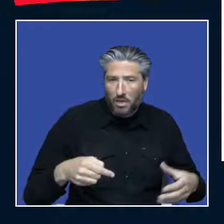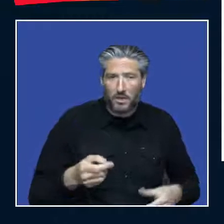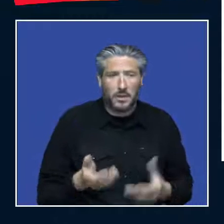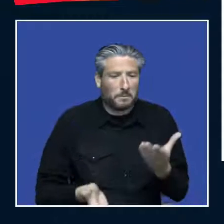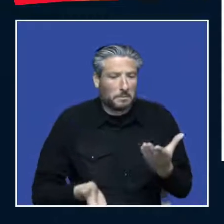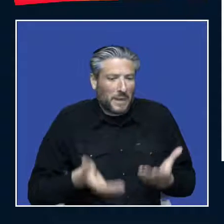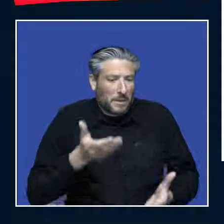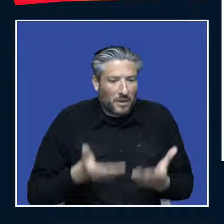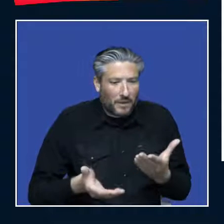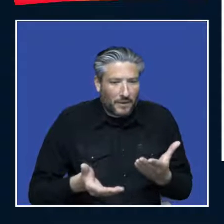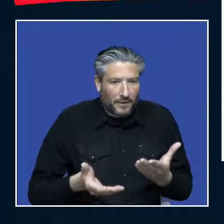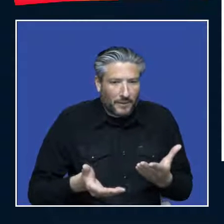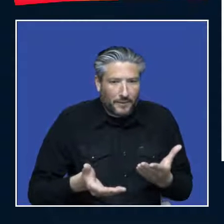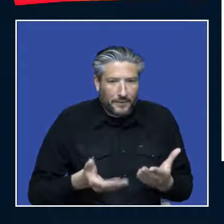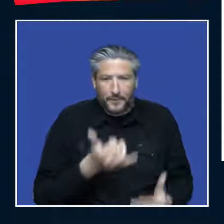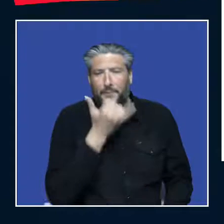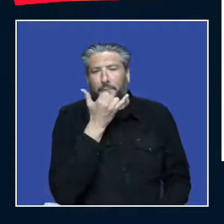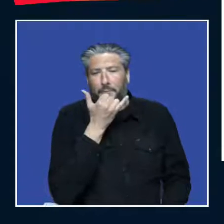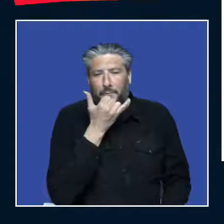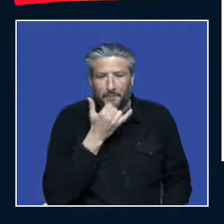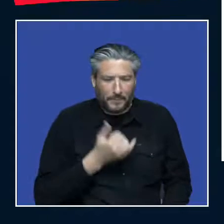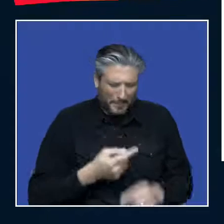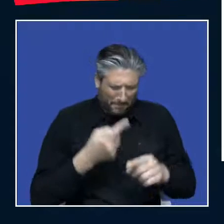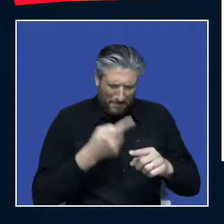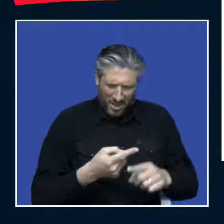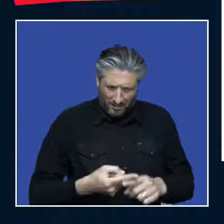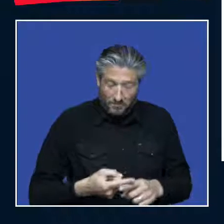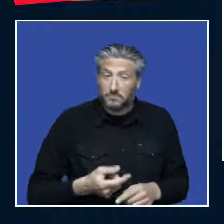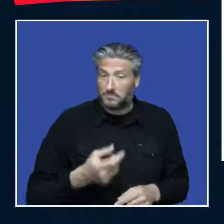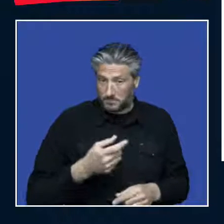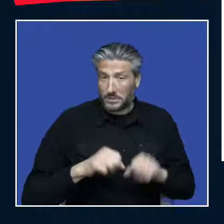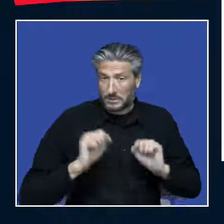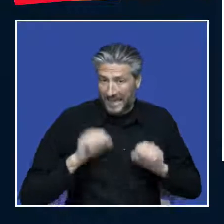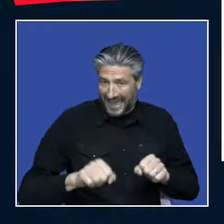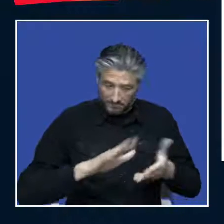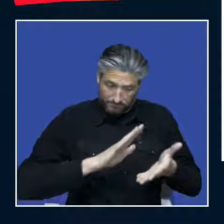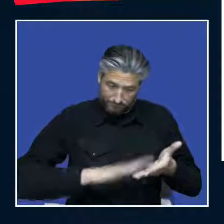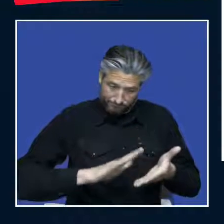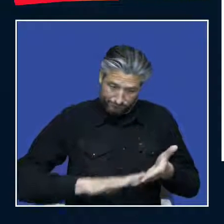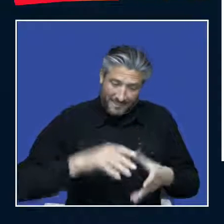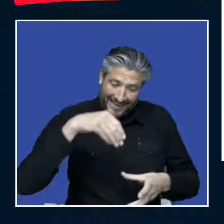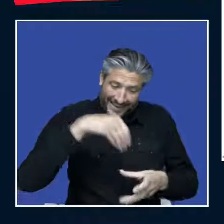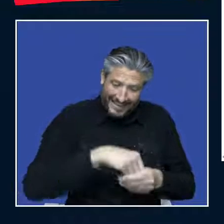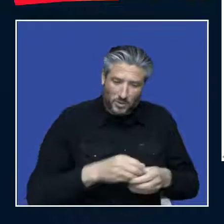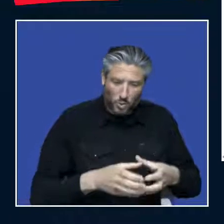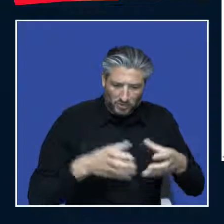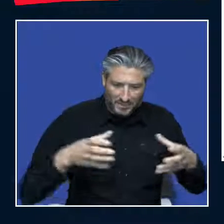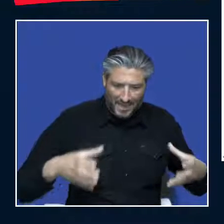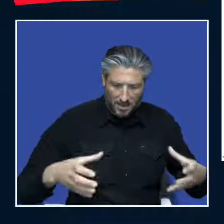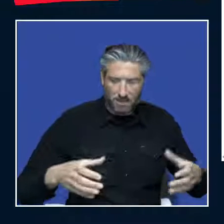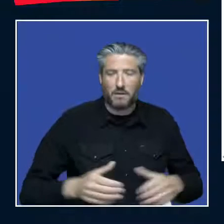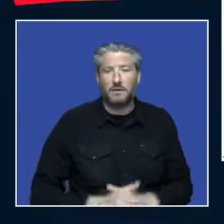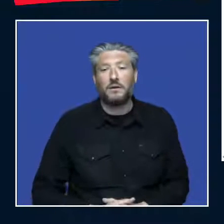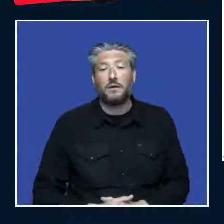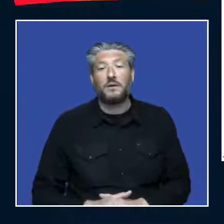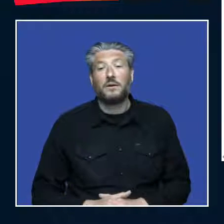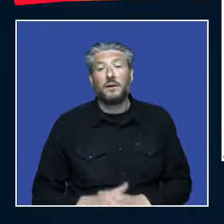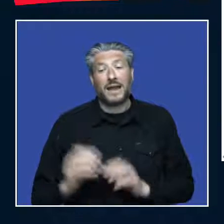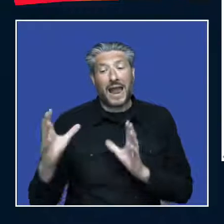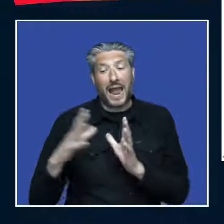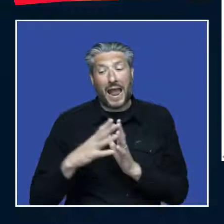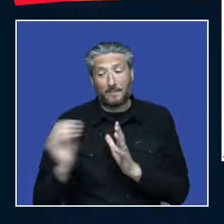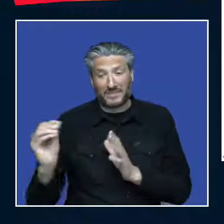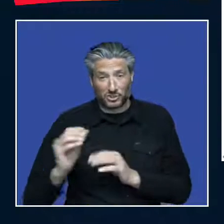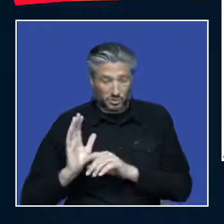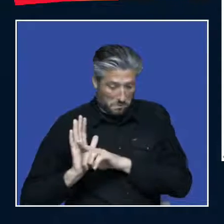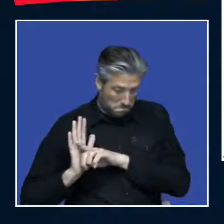well. And then you build, push the image to the container, and then the continuous deployment